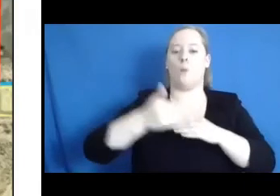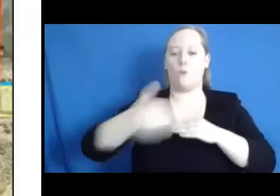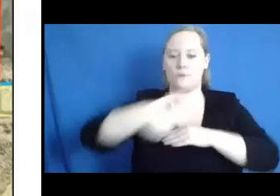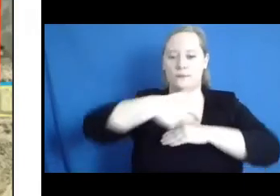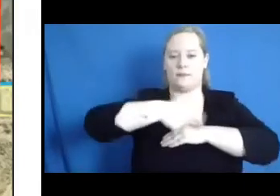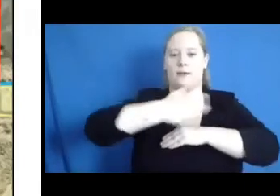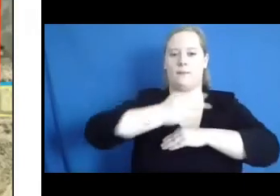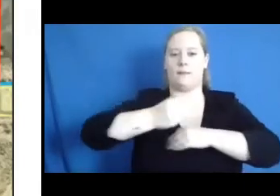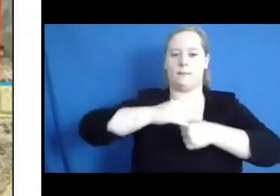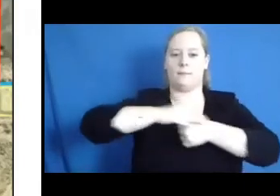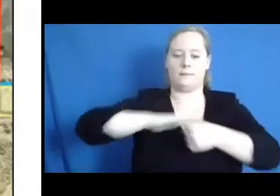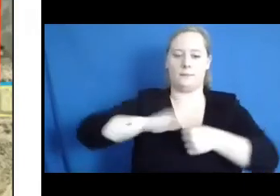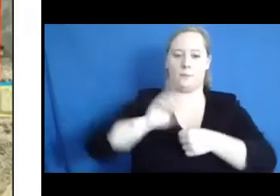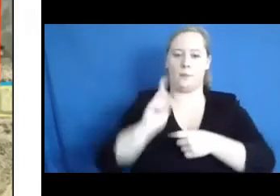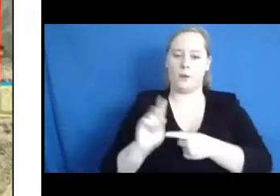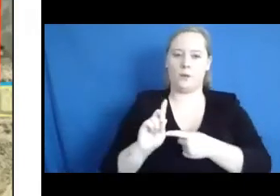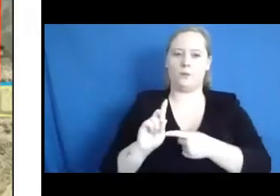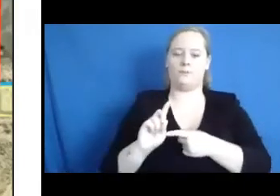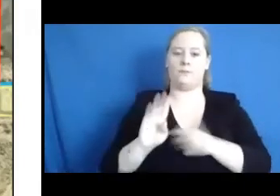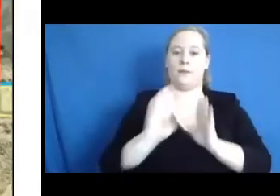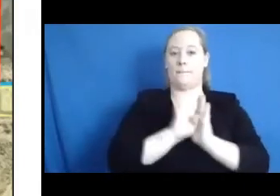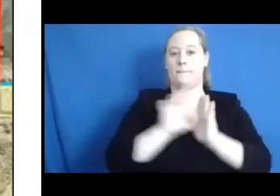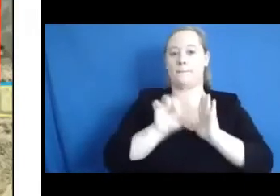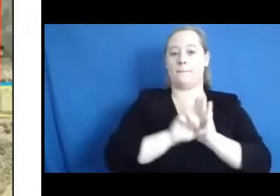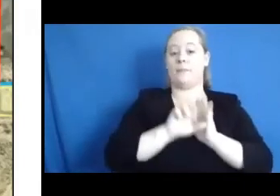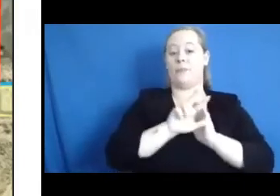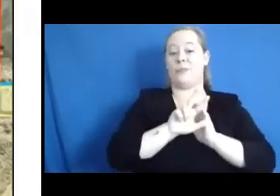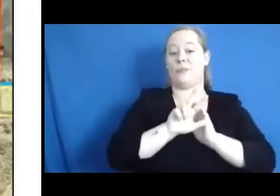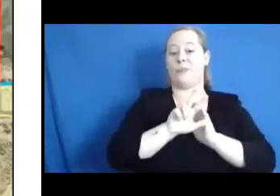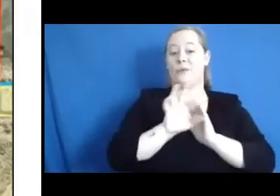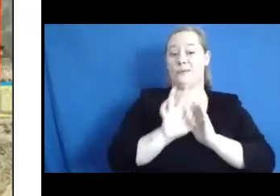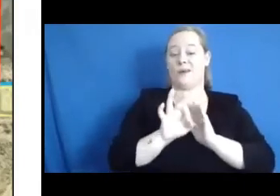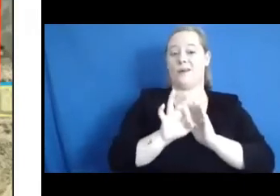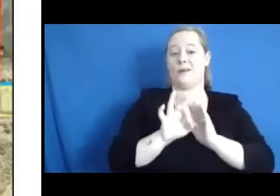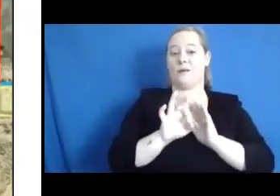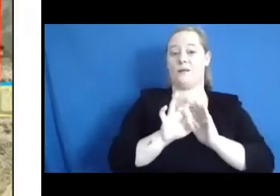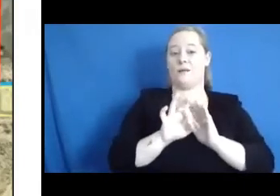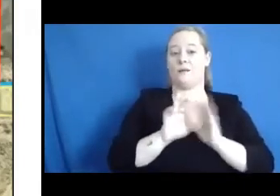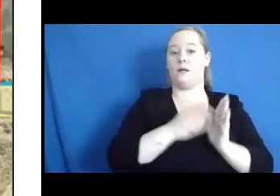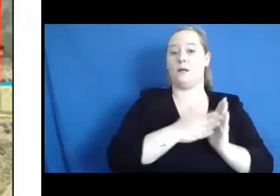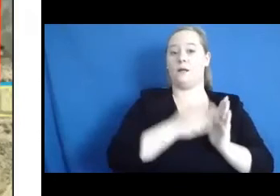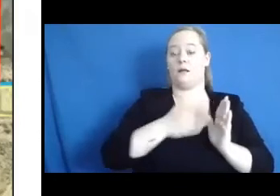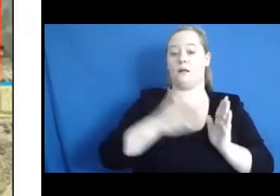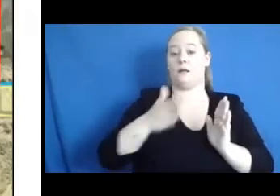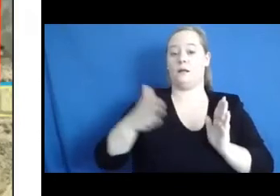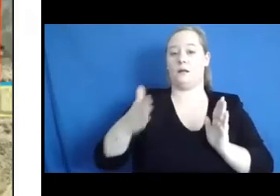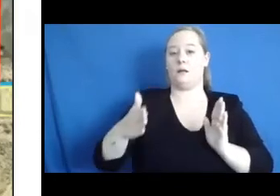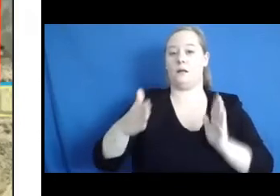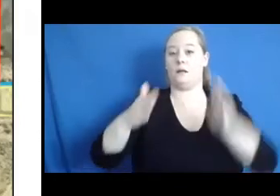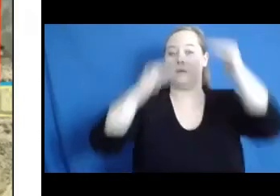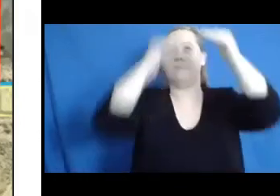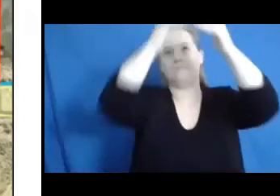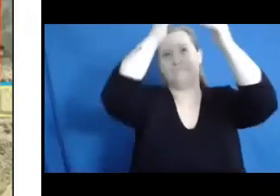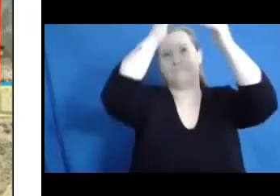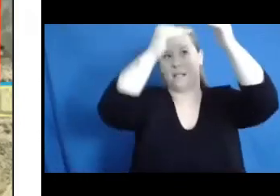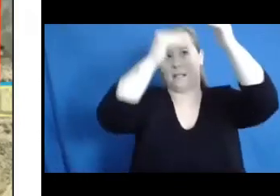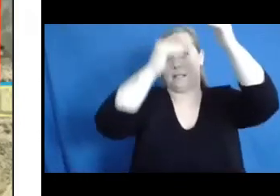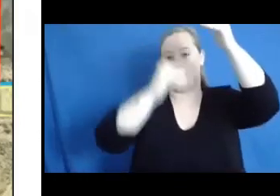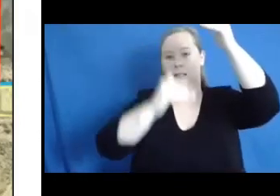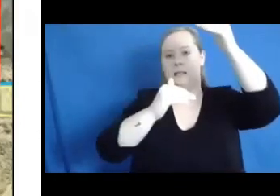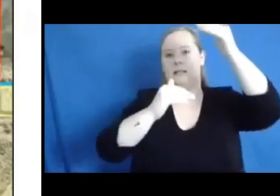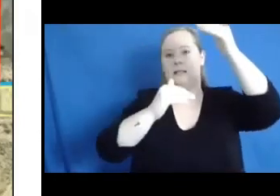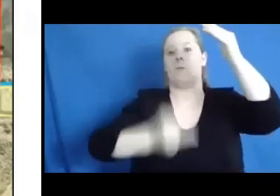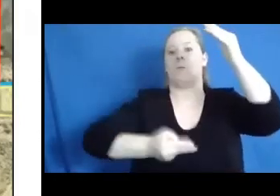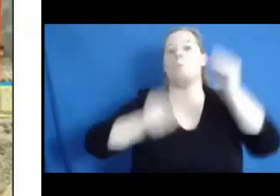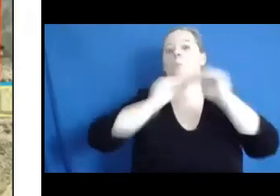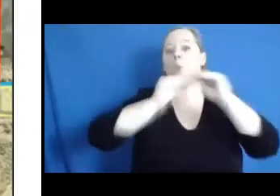with the background well, BLM 39, moving down, and then actually bracketing this area of higher concentration, which is